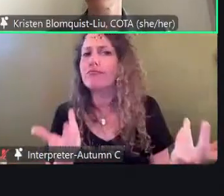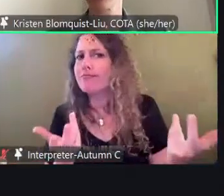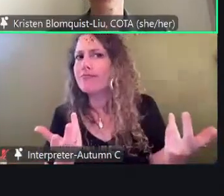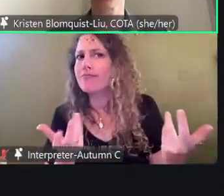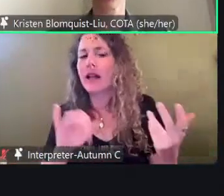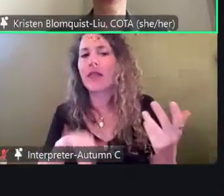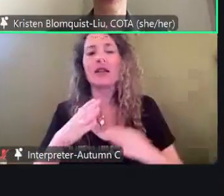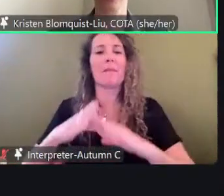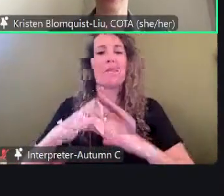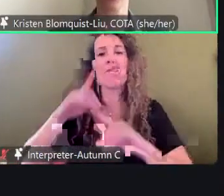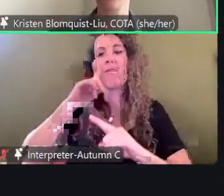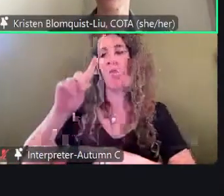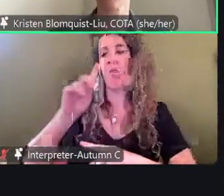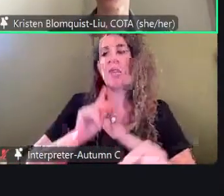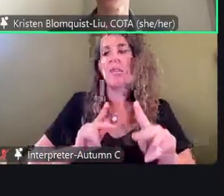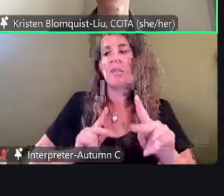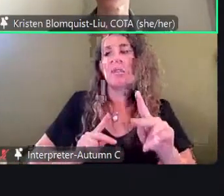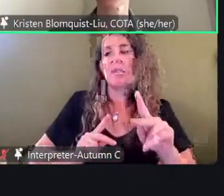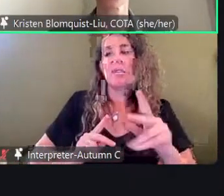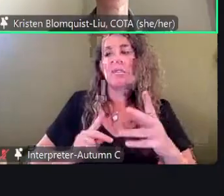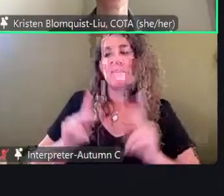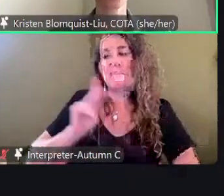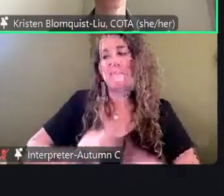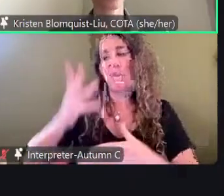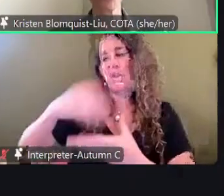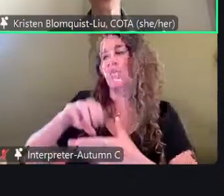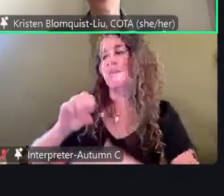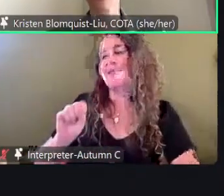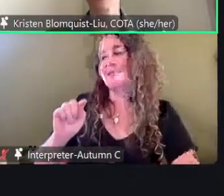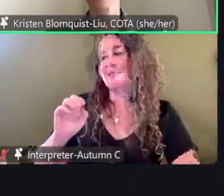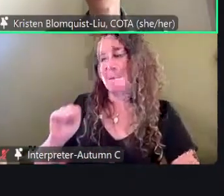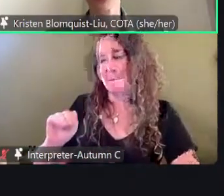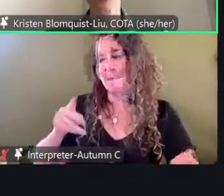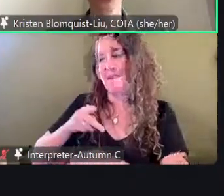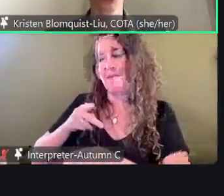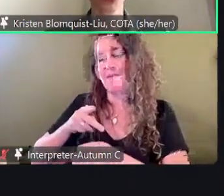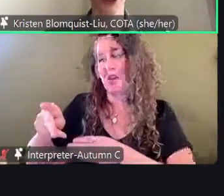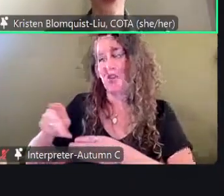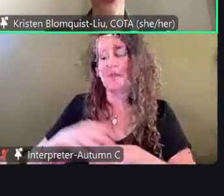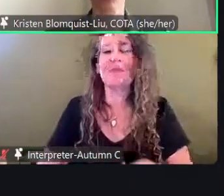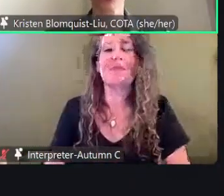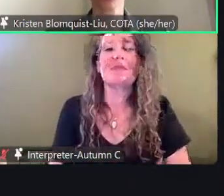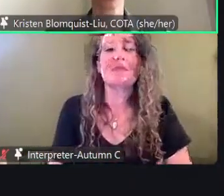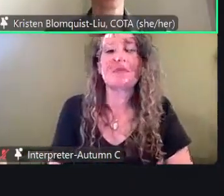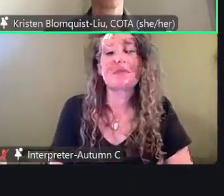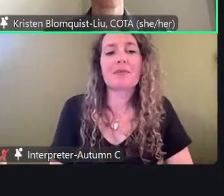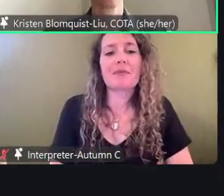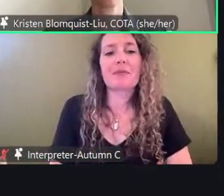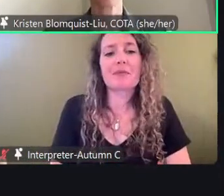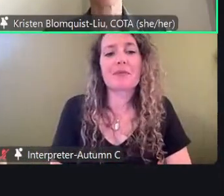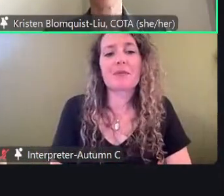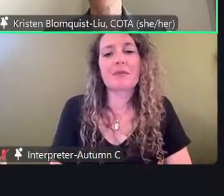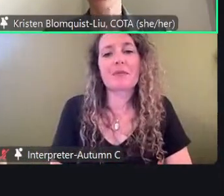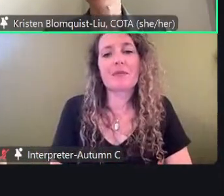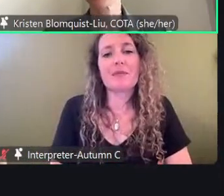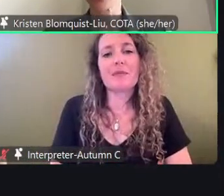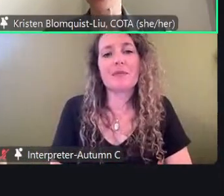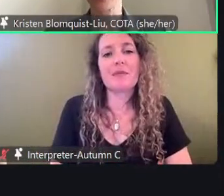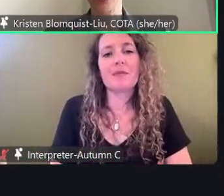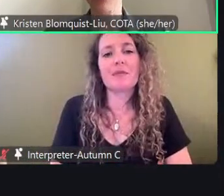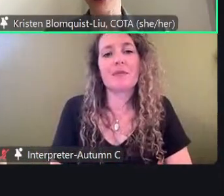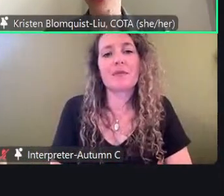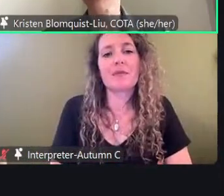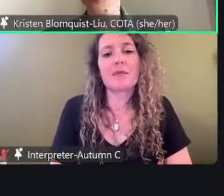barrier for people in the STEM fields. And then I wanted to just share some kind of low